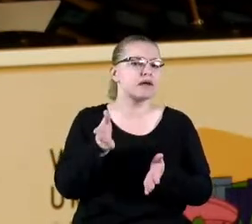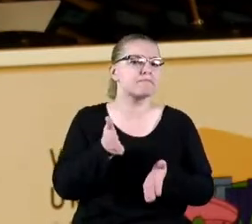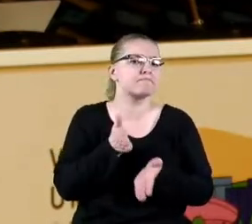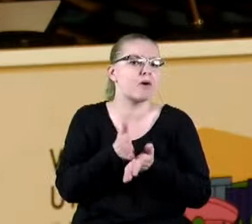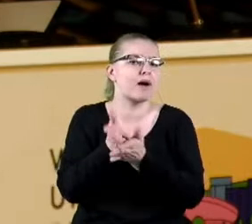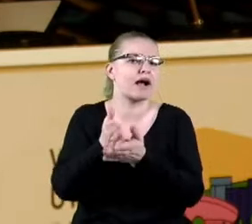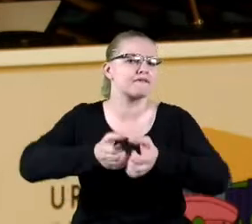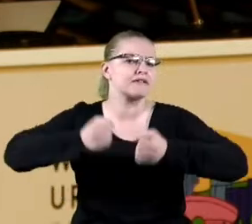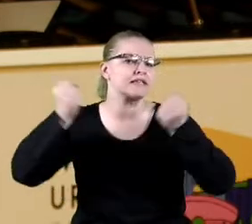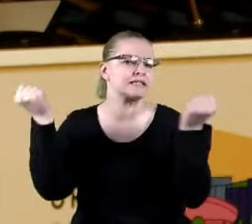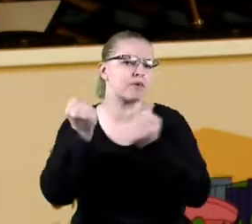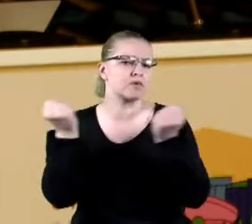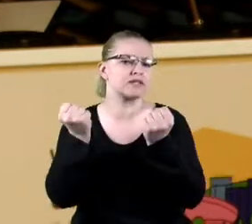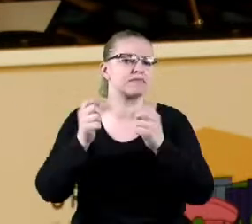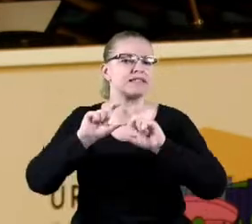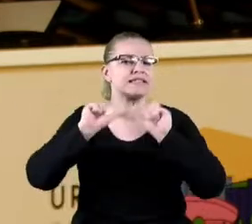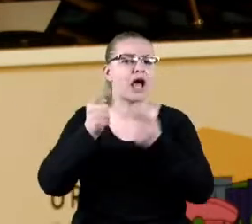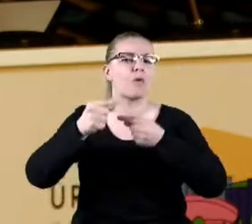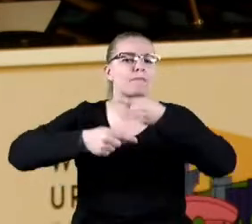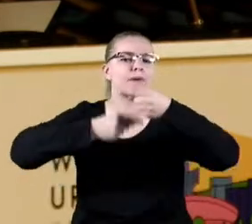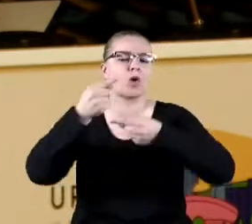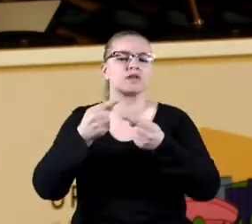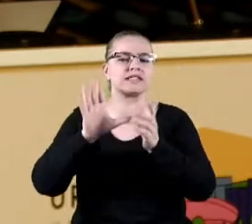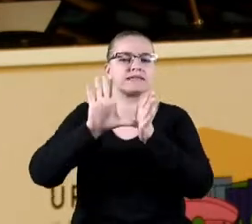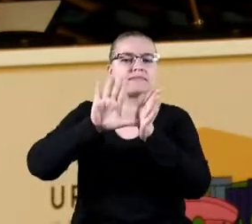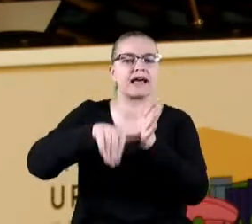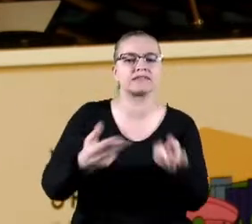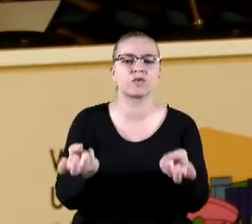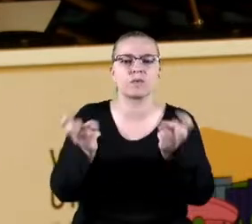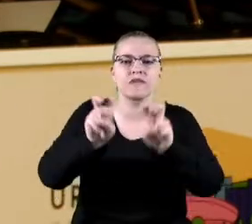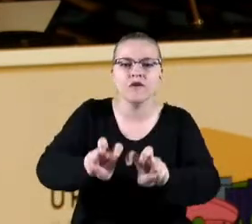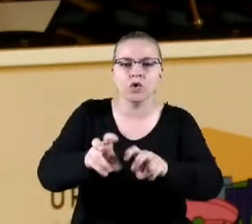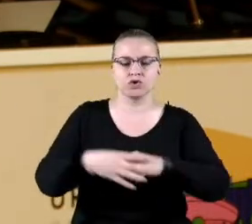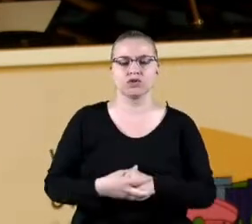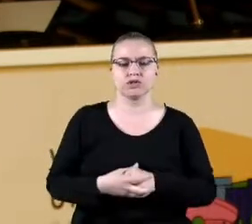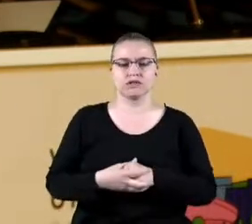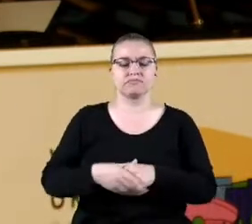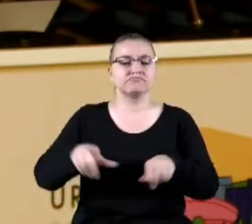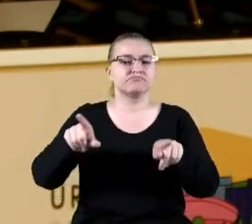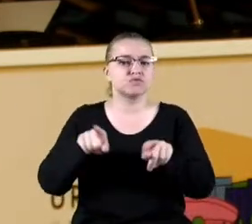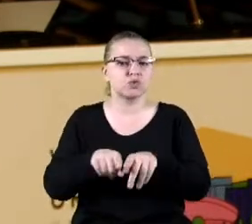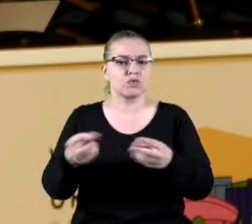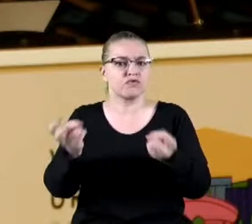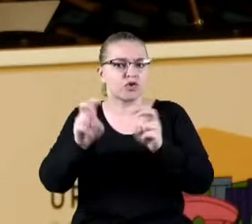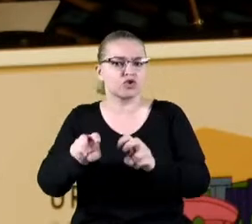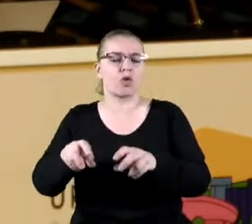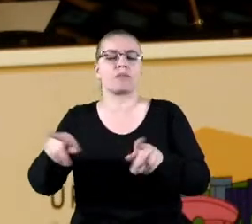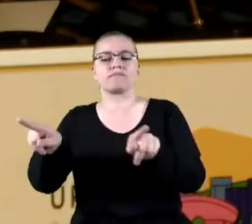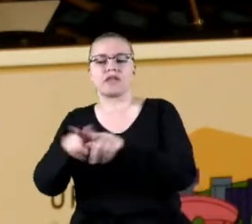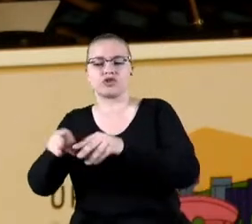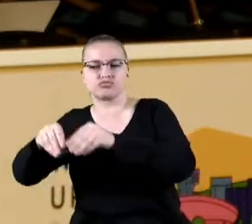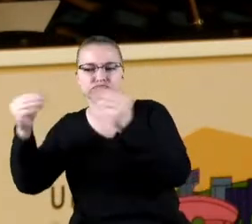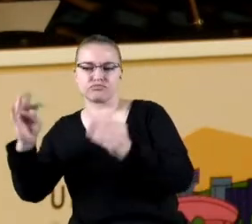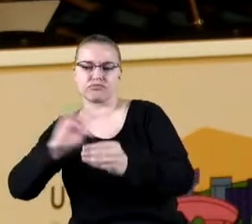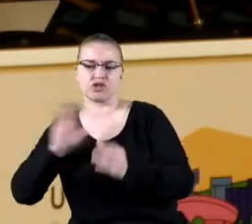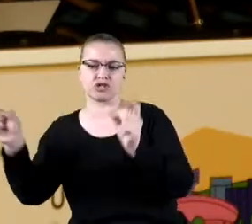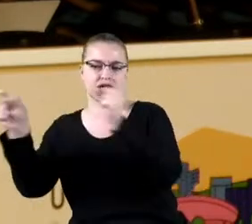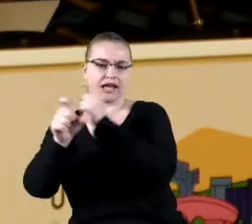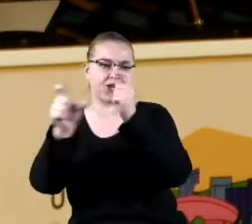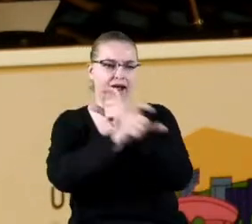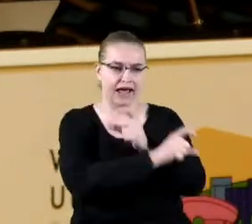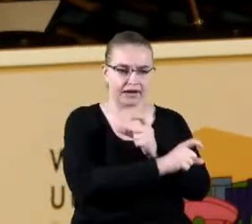processes developed or implemented in our countries. We recognize the importance of